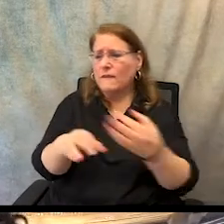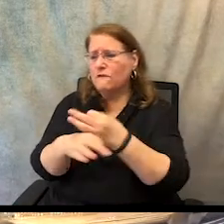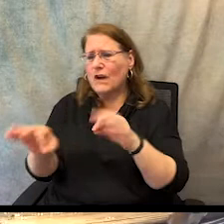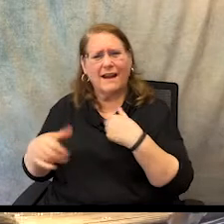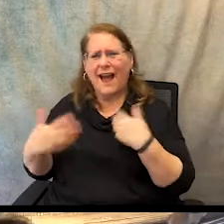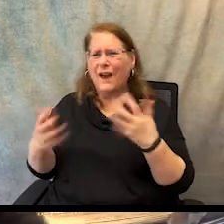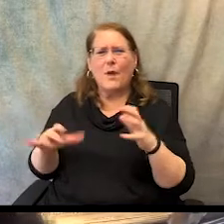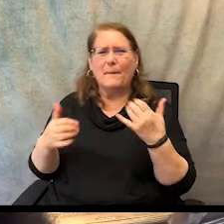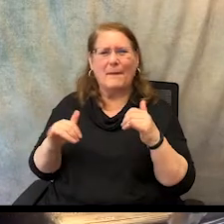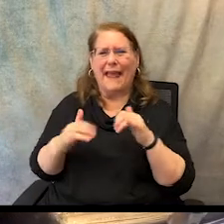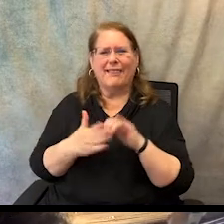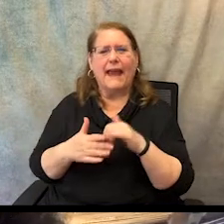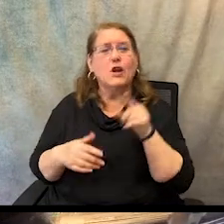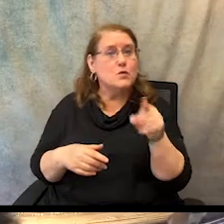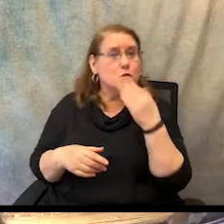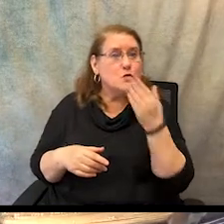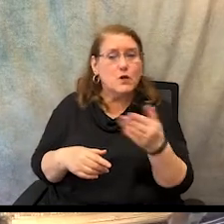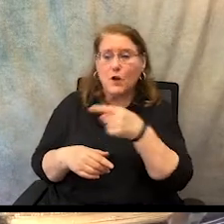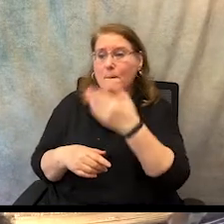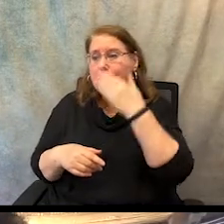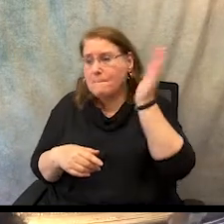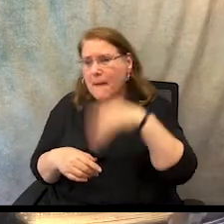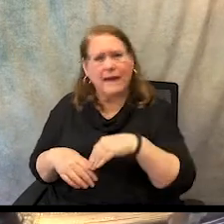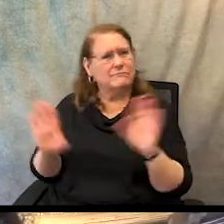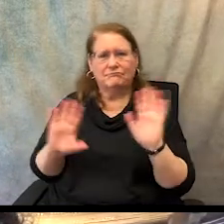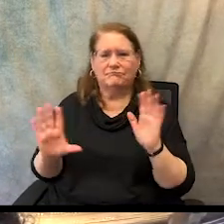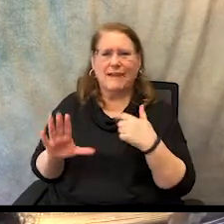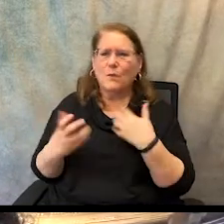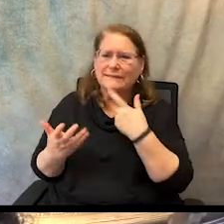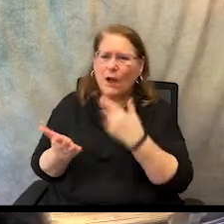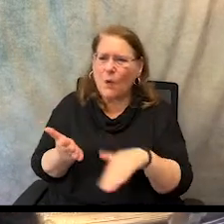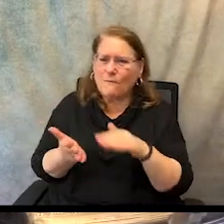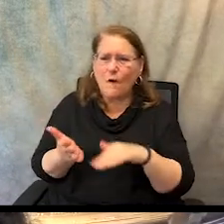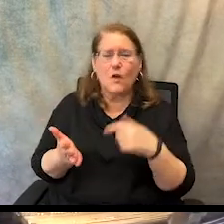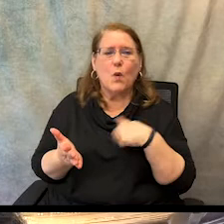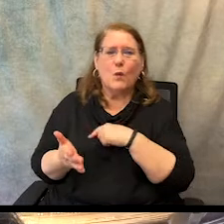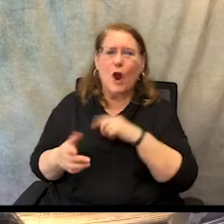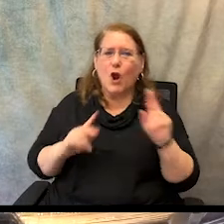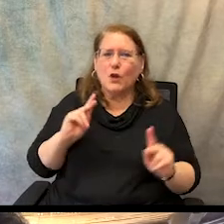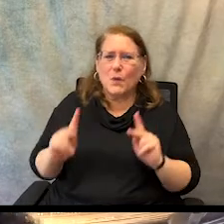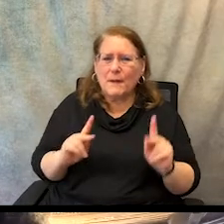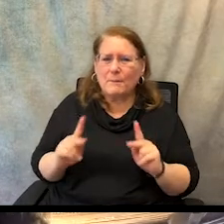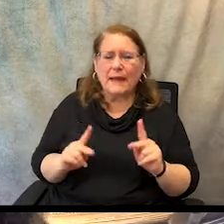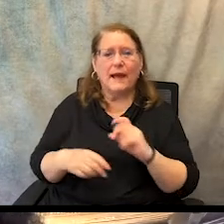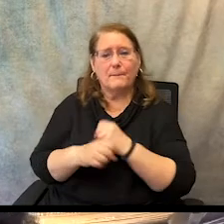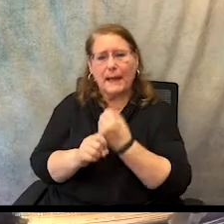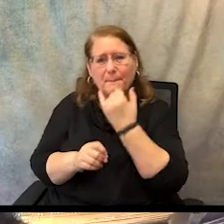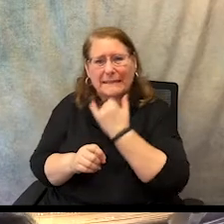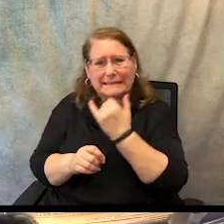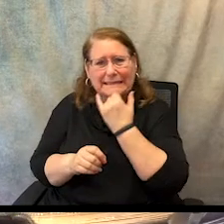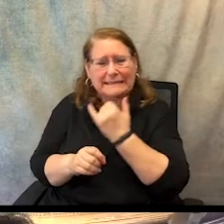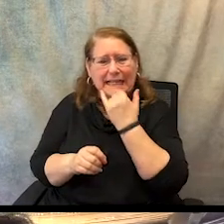are bad and you are good, no way. I said all the time, we are human beings. We are making mistakes, but we can